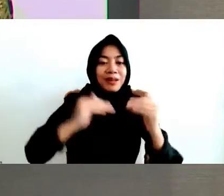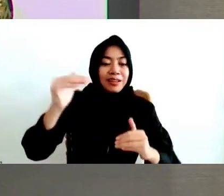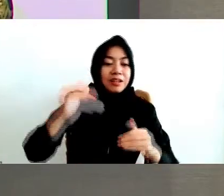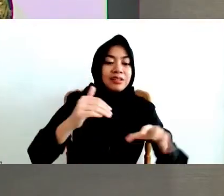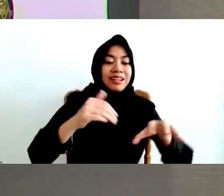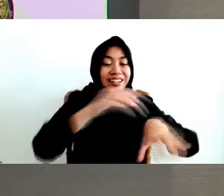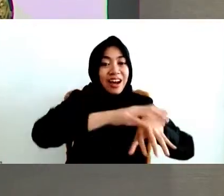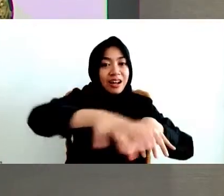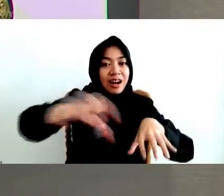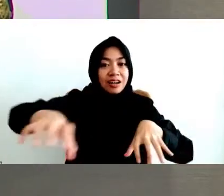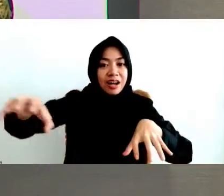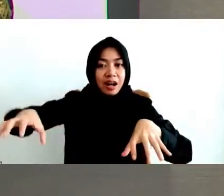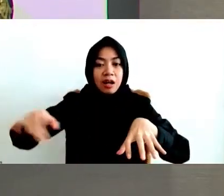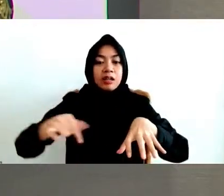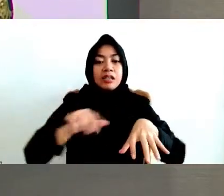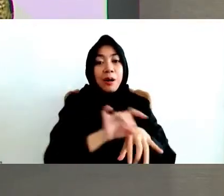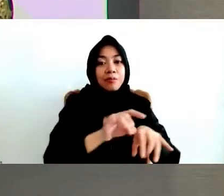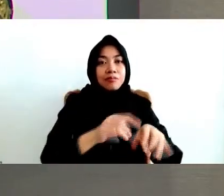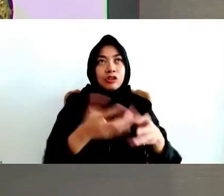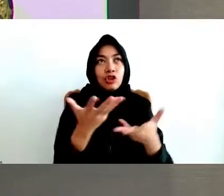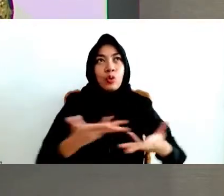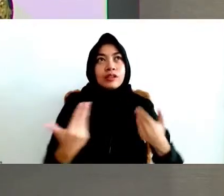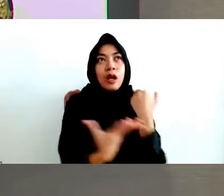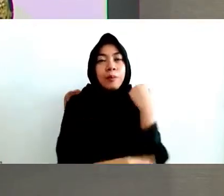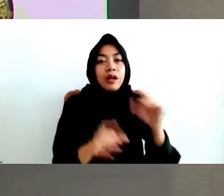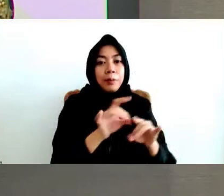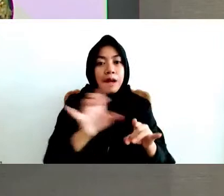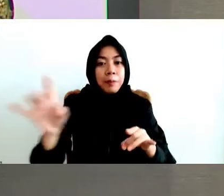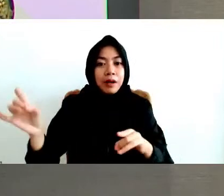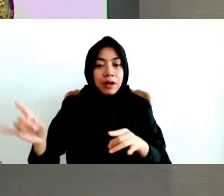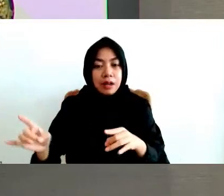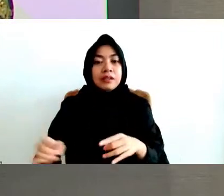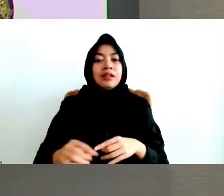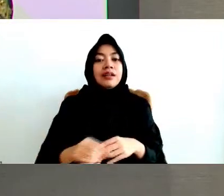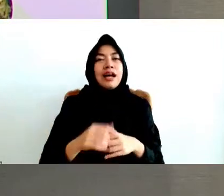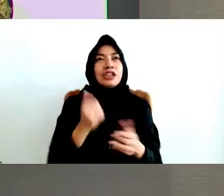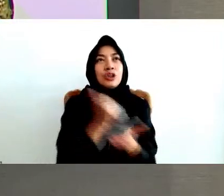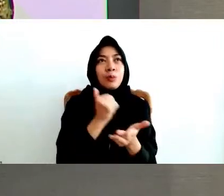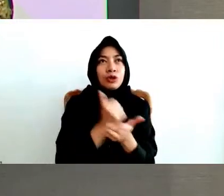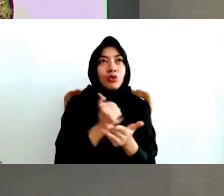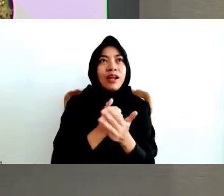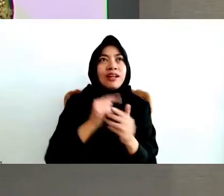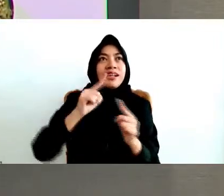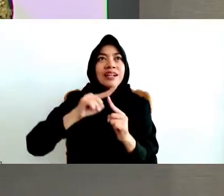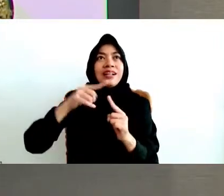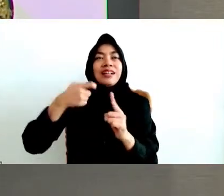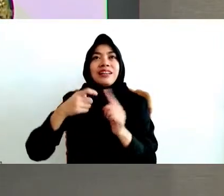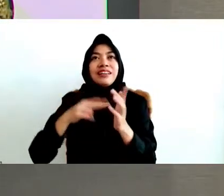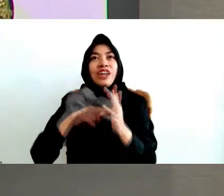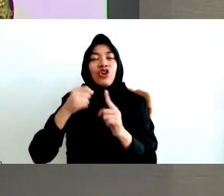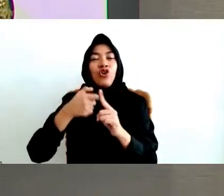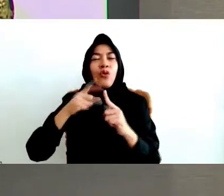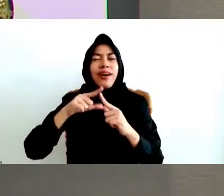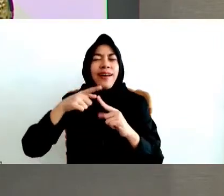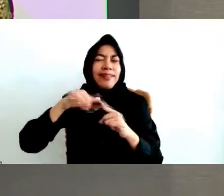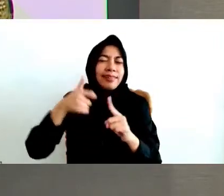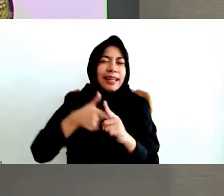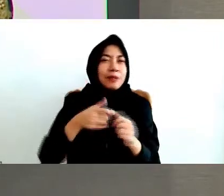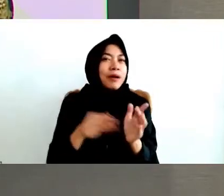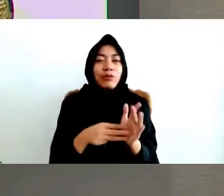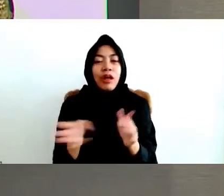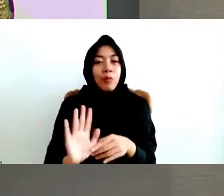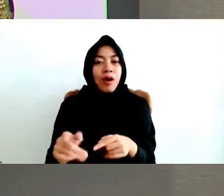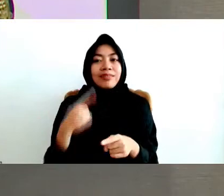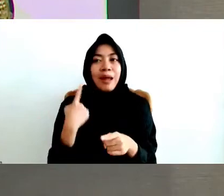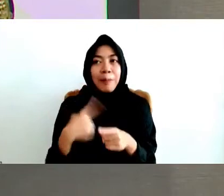Pak Teguh that the technocratic is not the issue, more on the non-technocratic that is the main issues. And